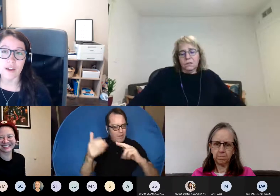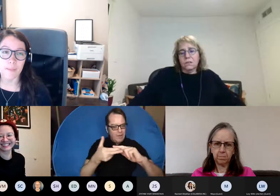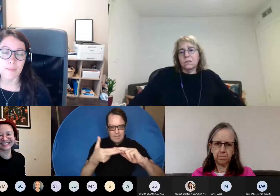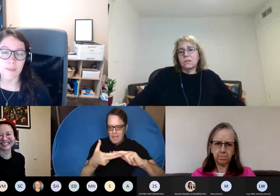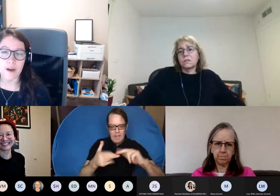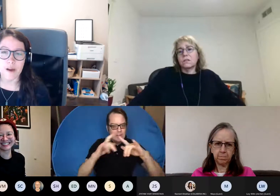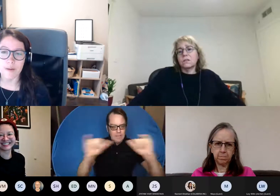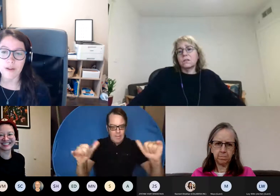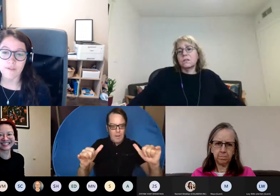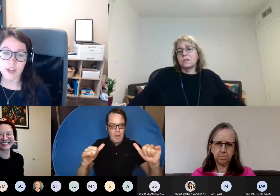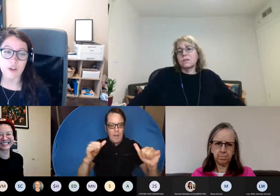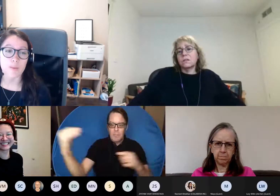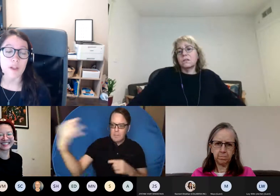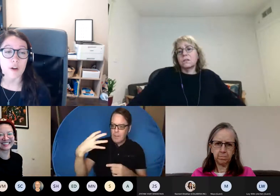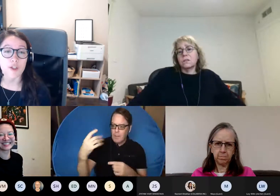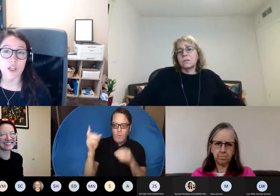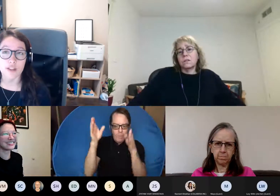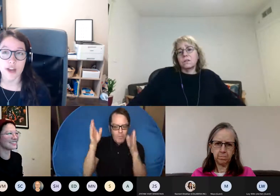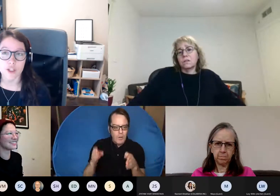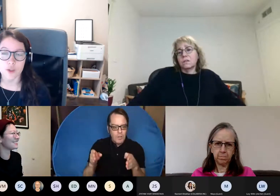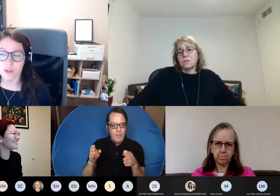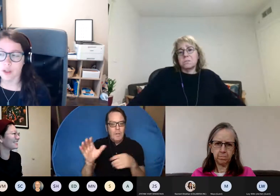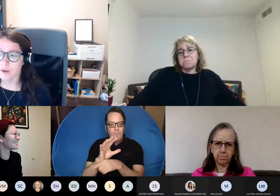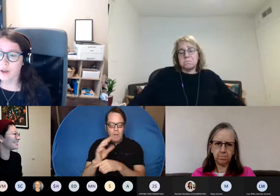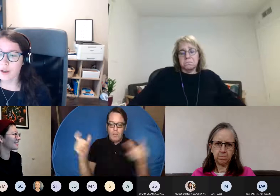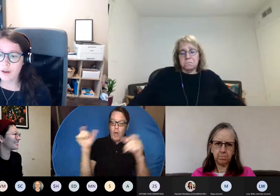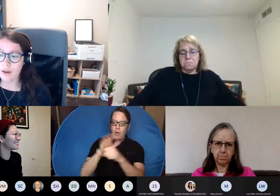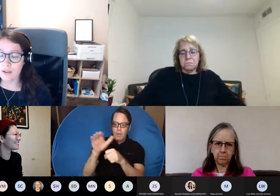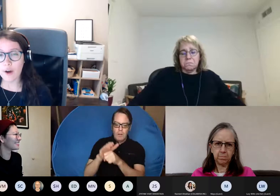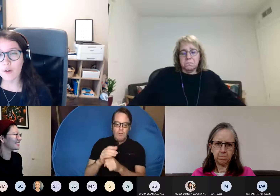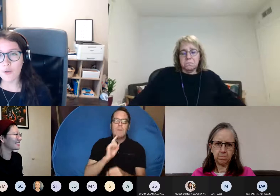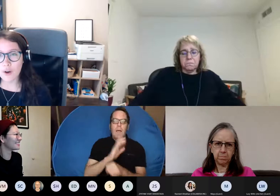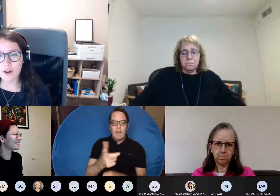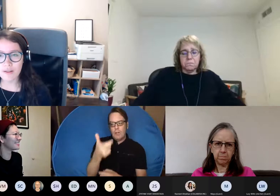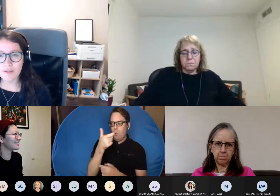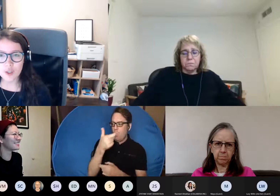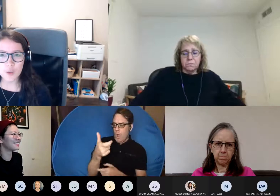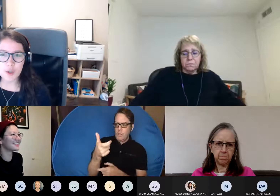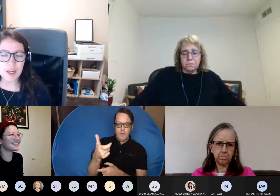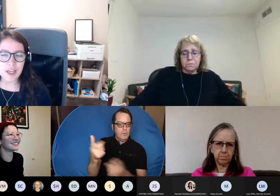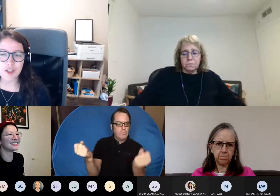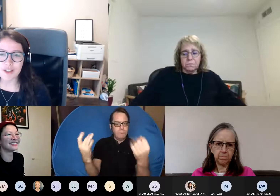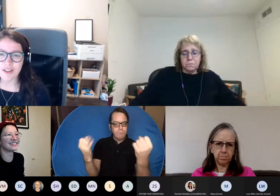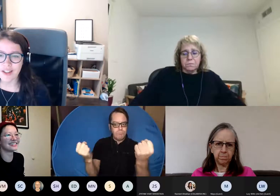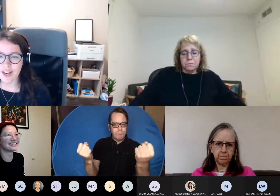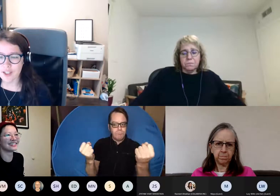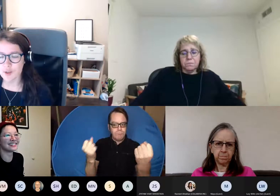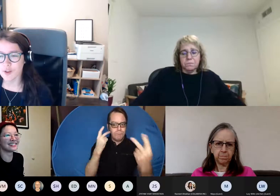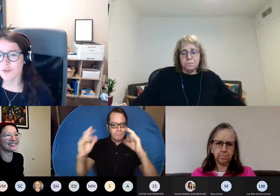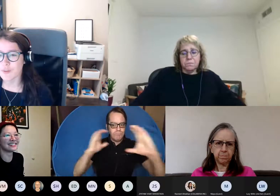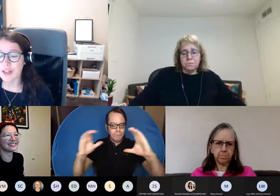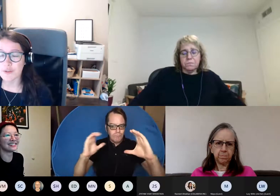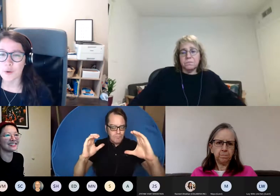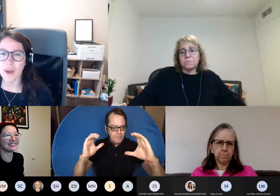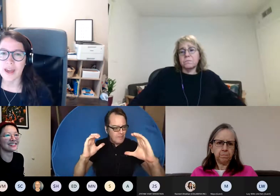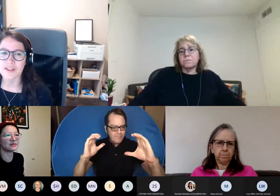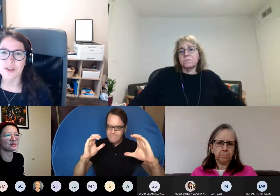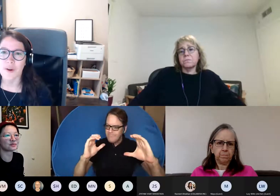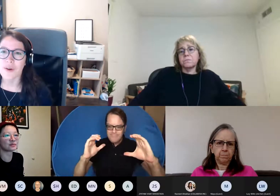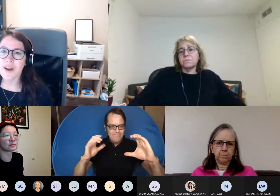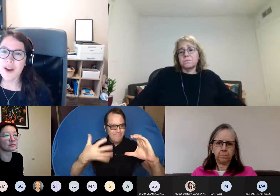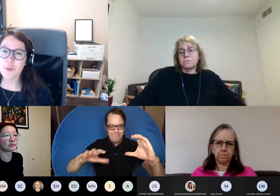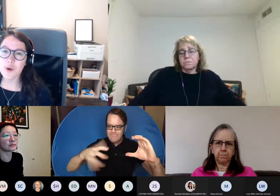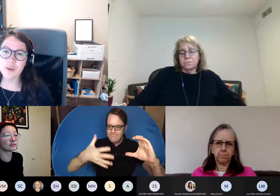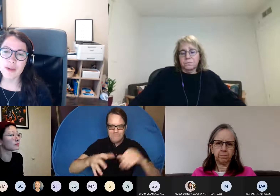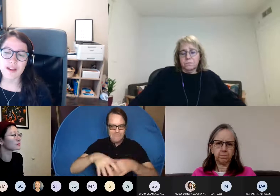while having videos be large enough to actually allow for visual communication in any sort of meaningful way.